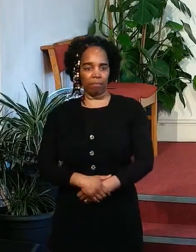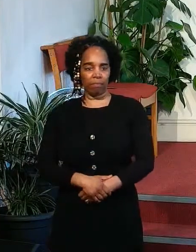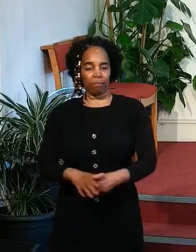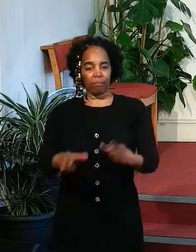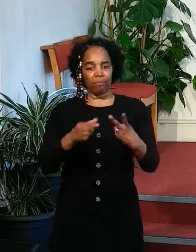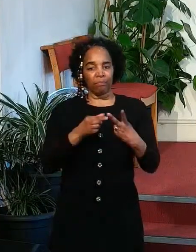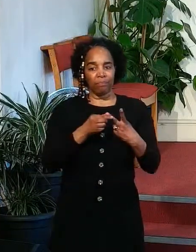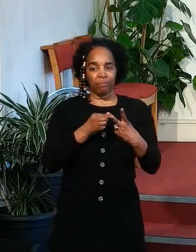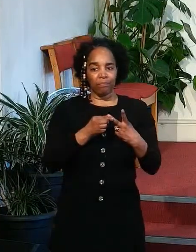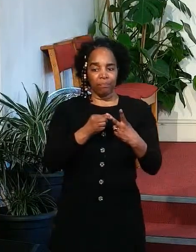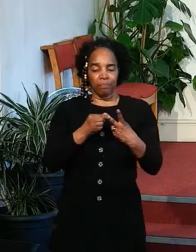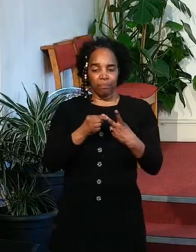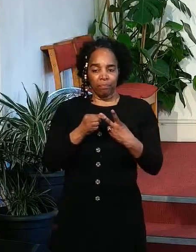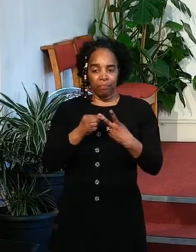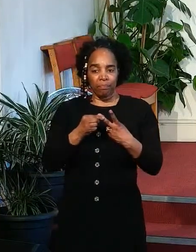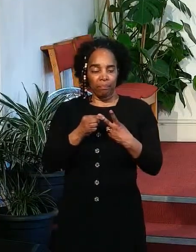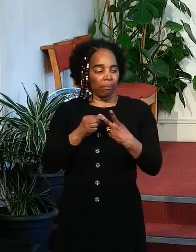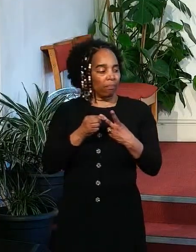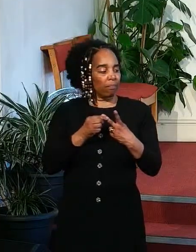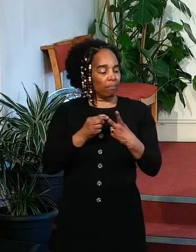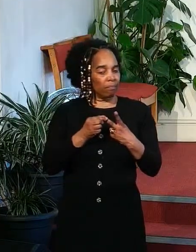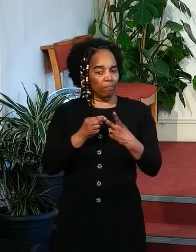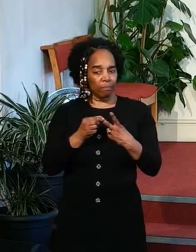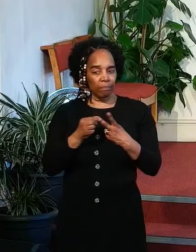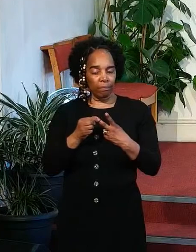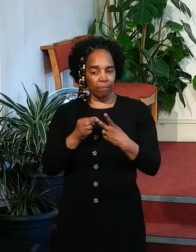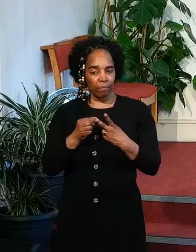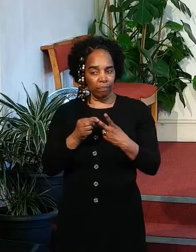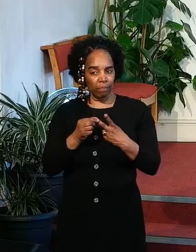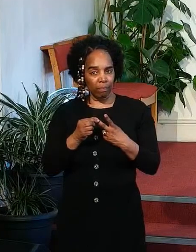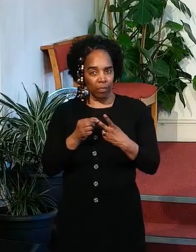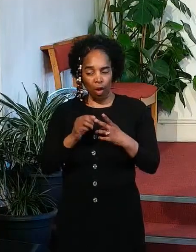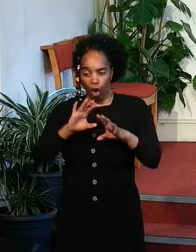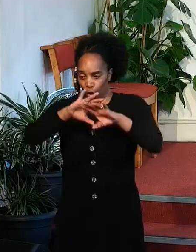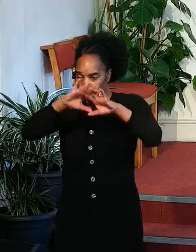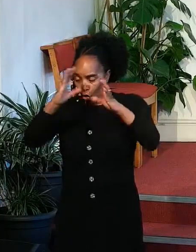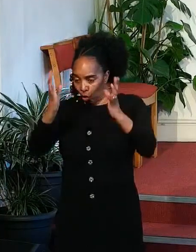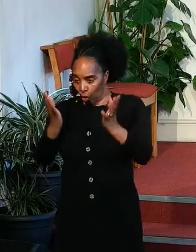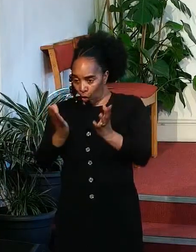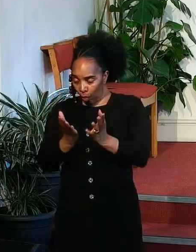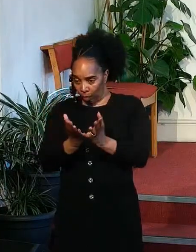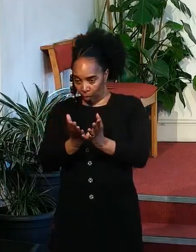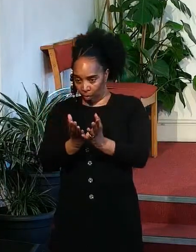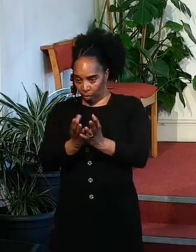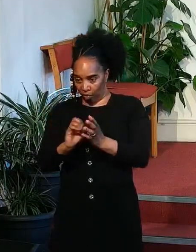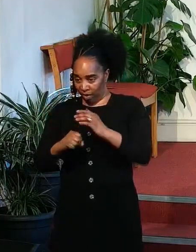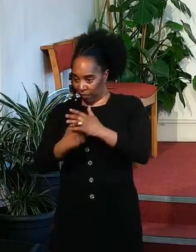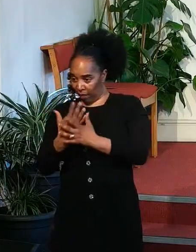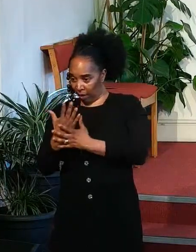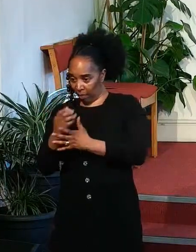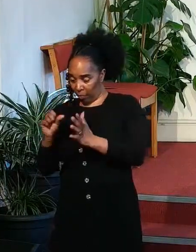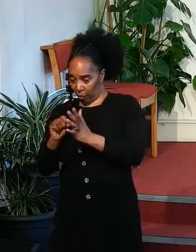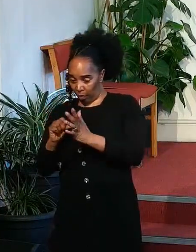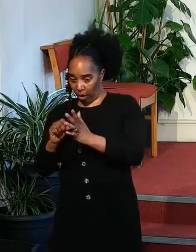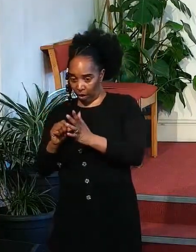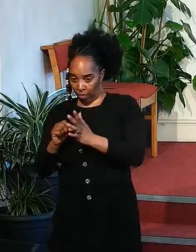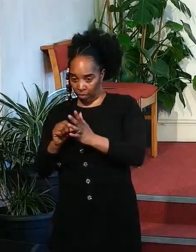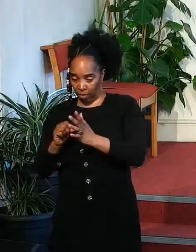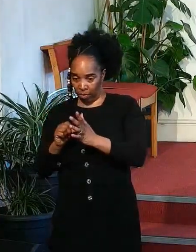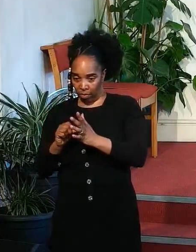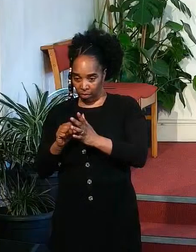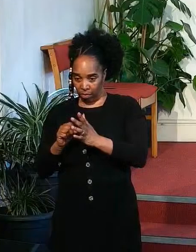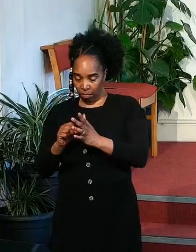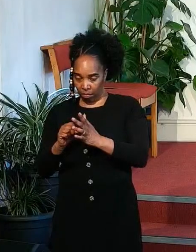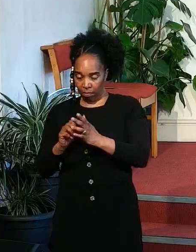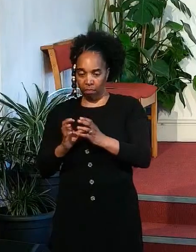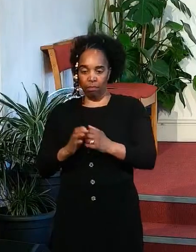The second point that we're talking about in terms of global developmental delay, just to answer that a little bit, and some of you